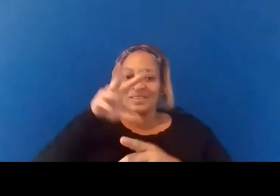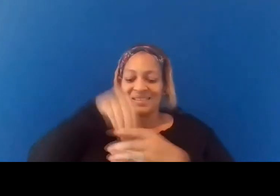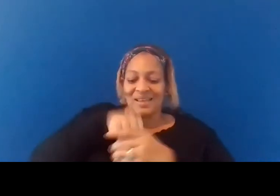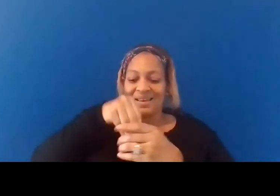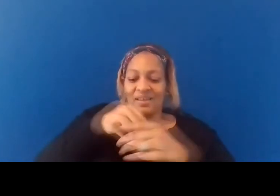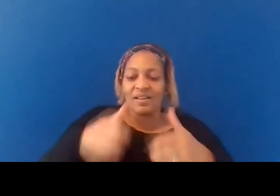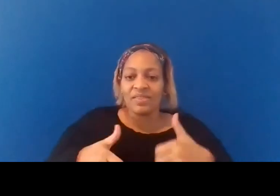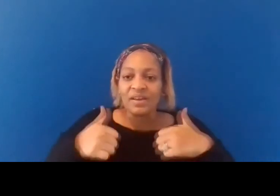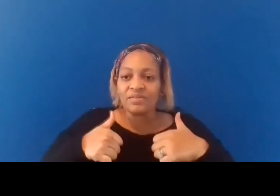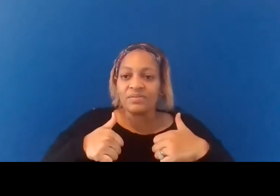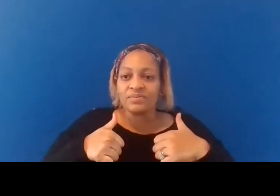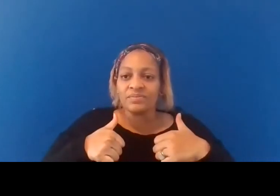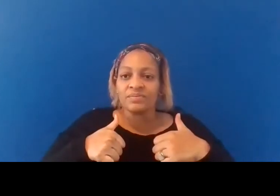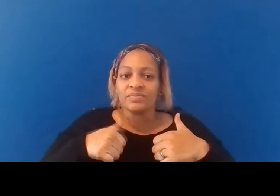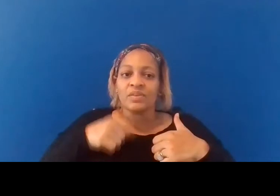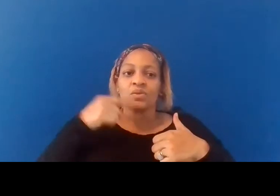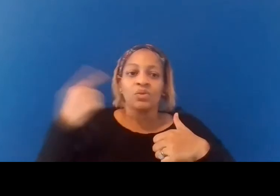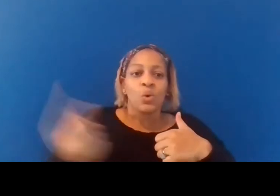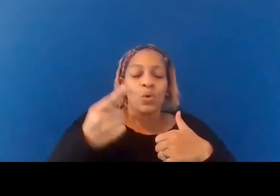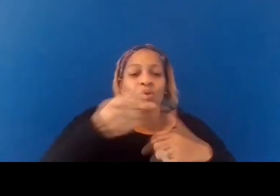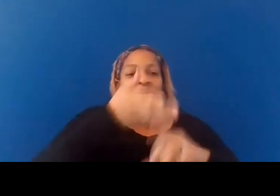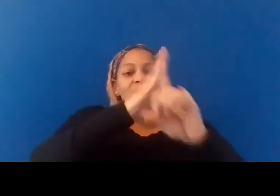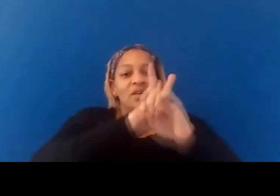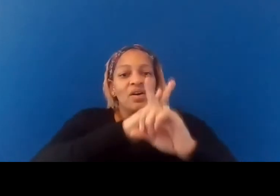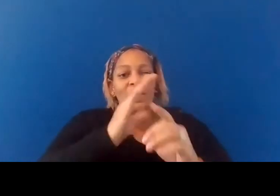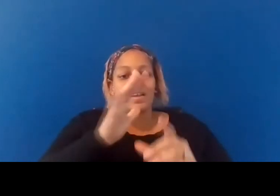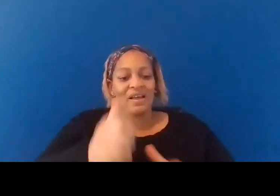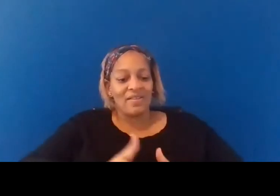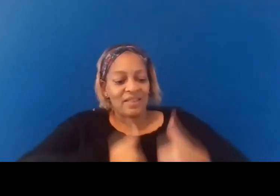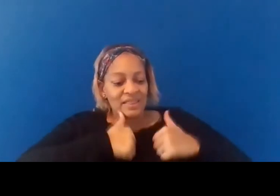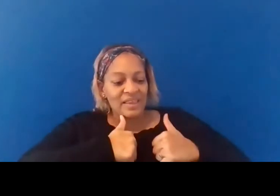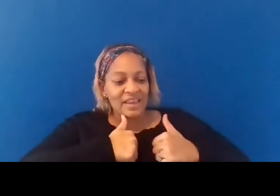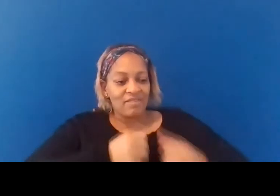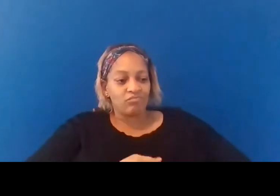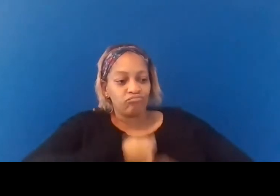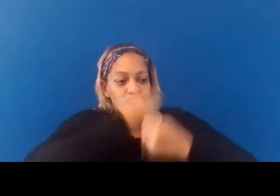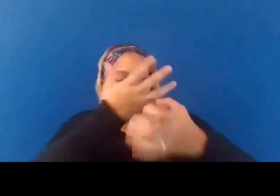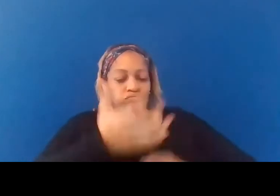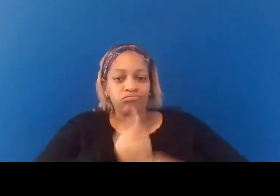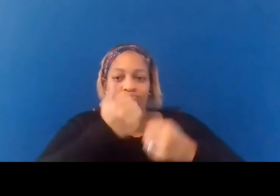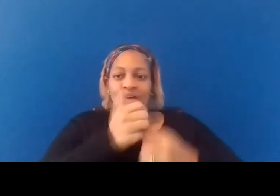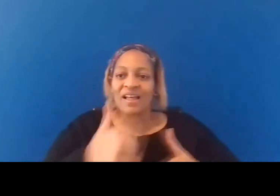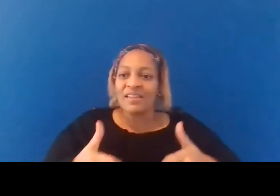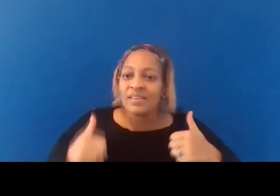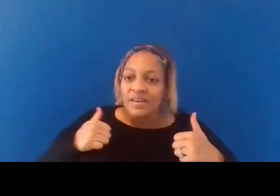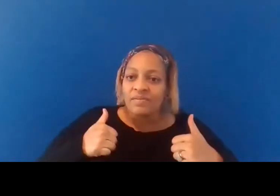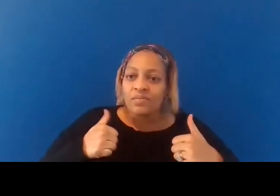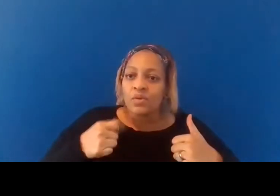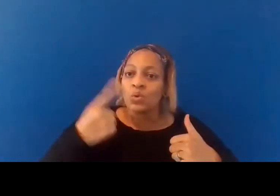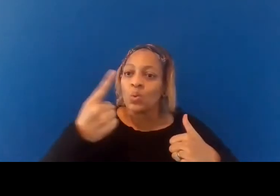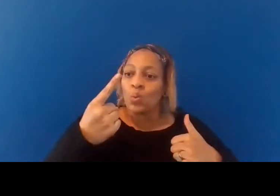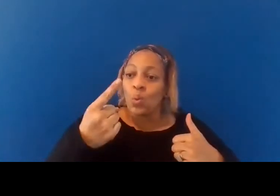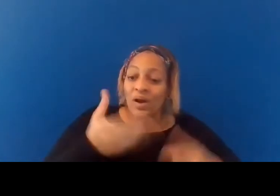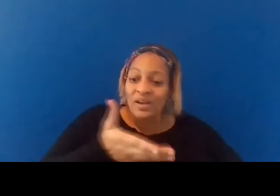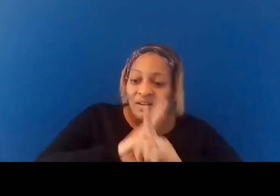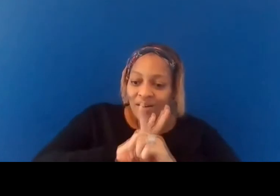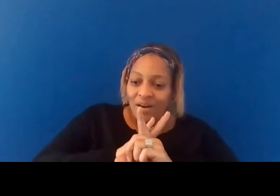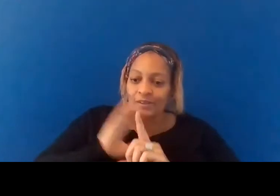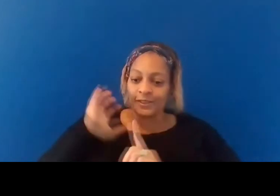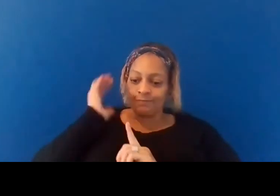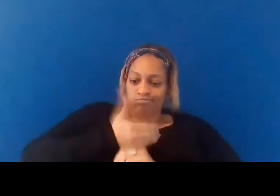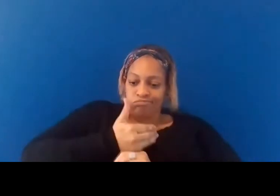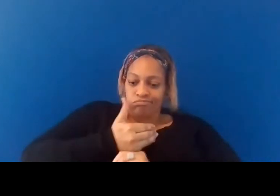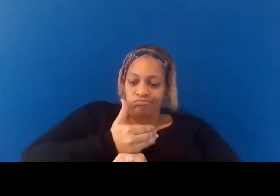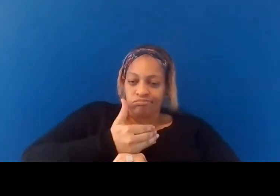only God of their lived, expressed life, the one that they embody. And as always,